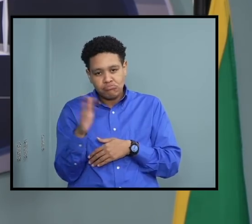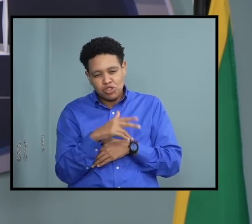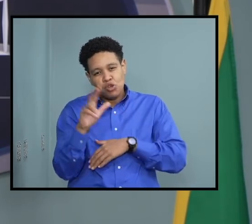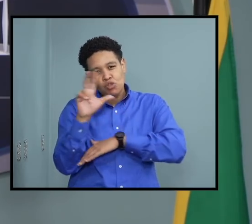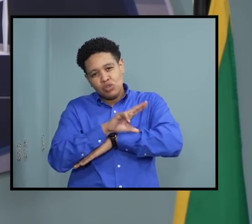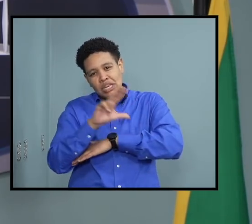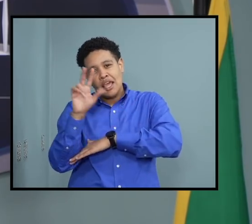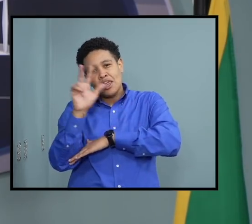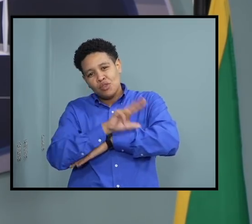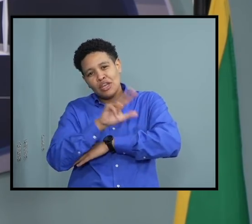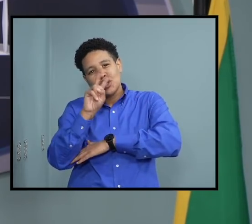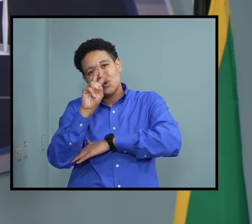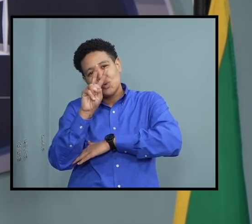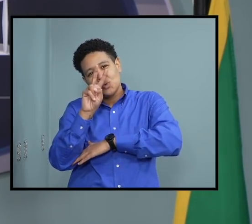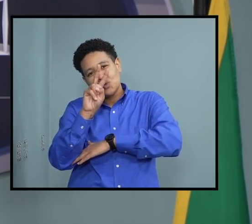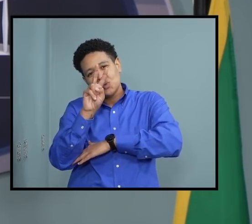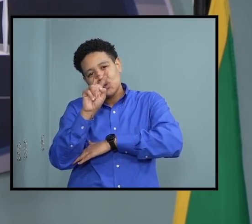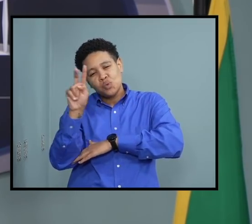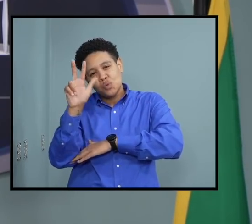Principe,